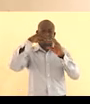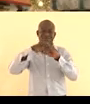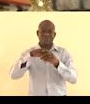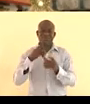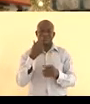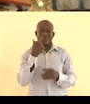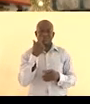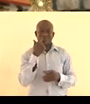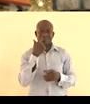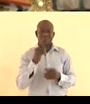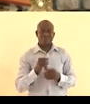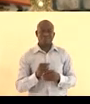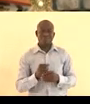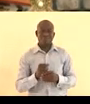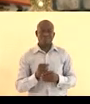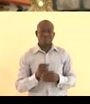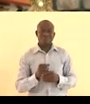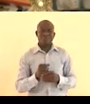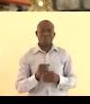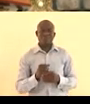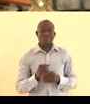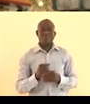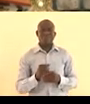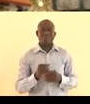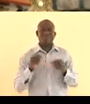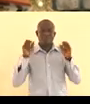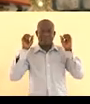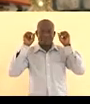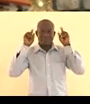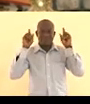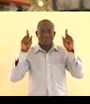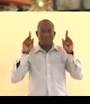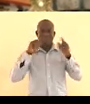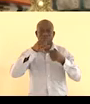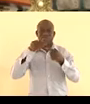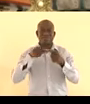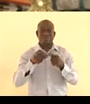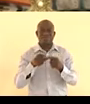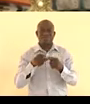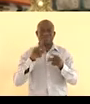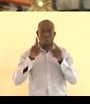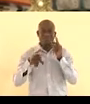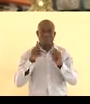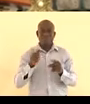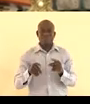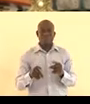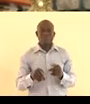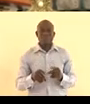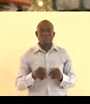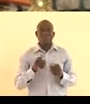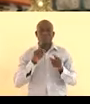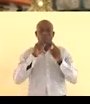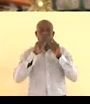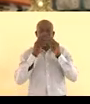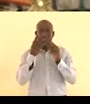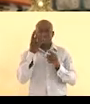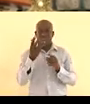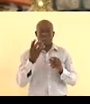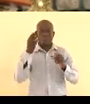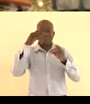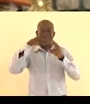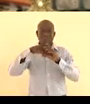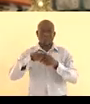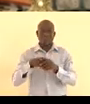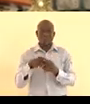It's fascinating, isn't it? It's fascinating when people blare in tongues. Everybody